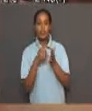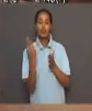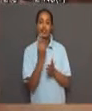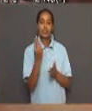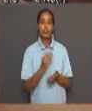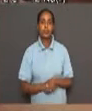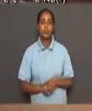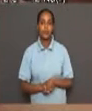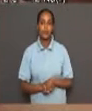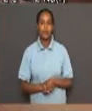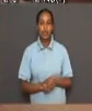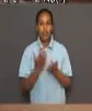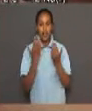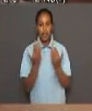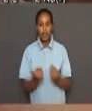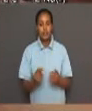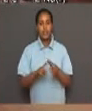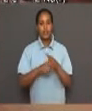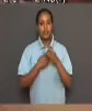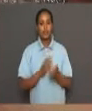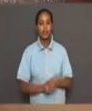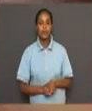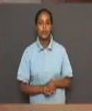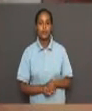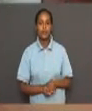uses. Let us begin.